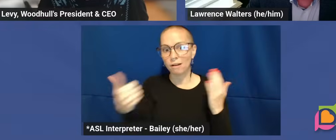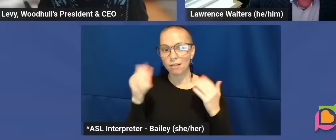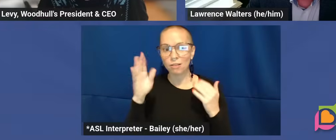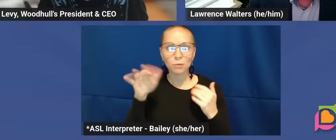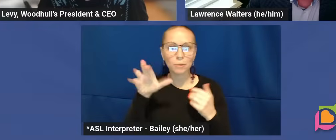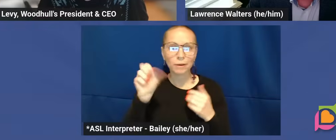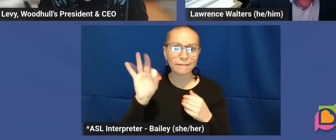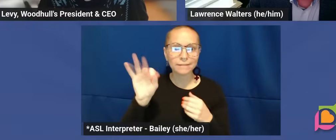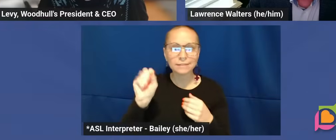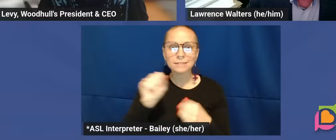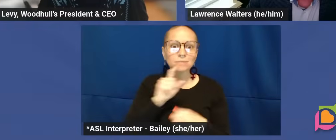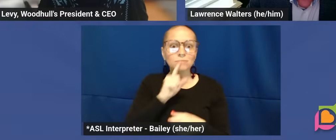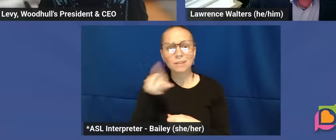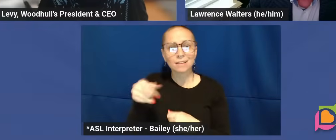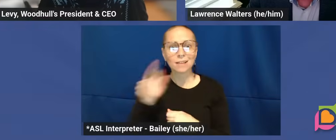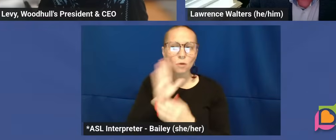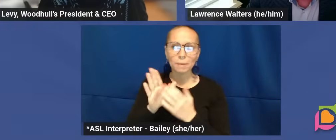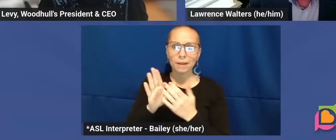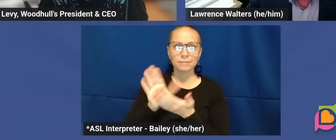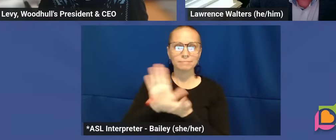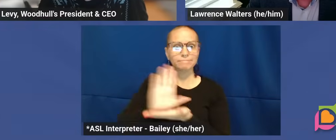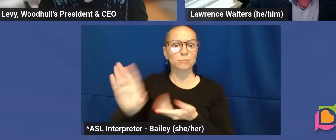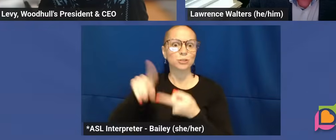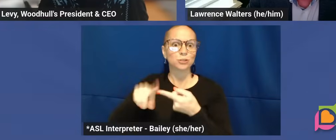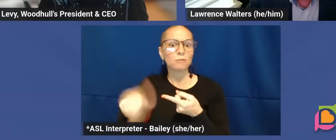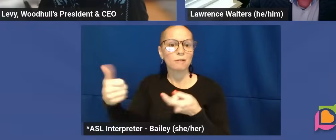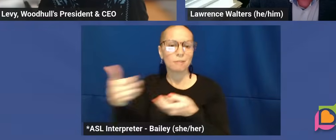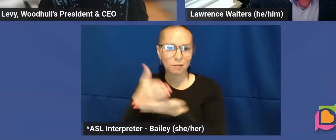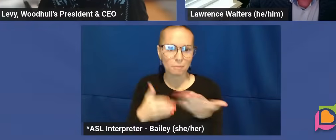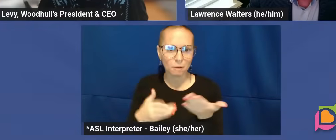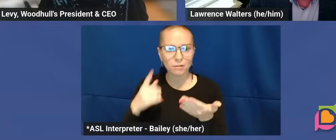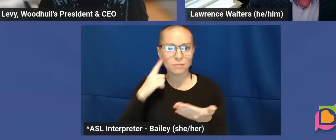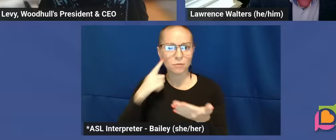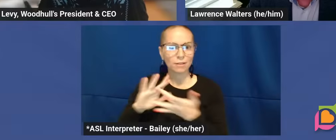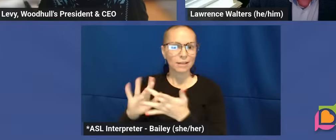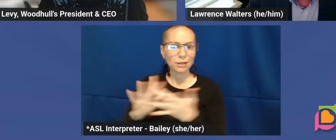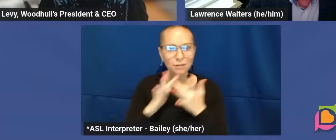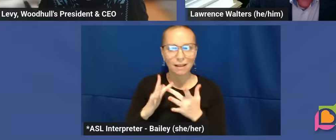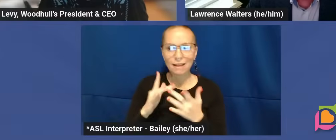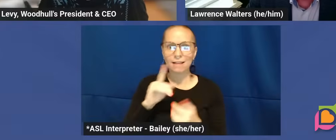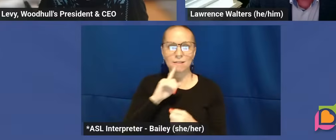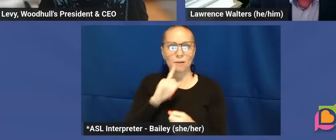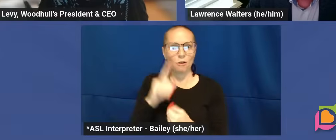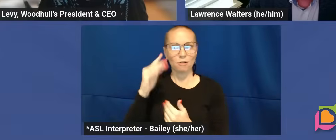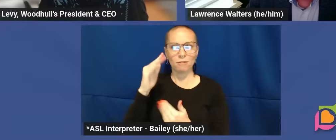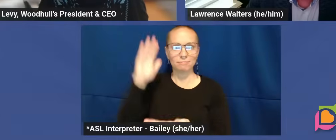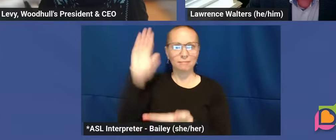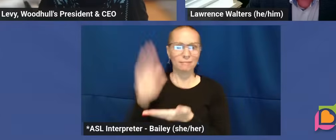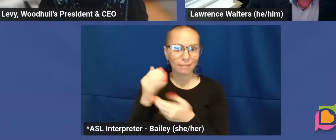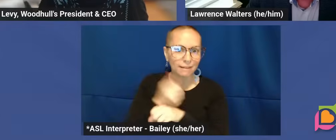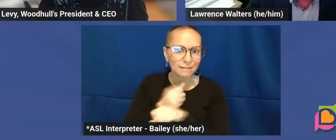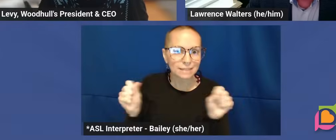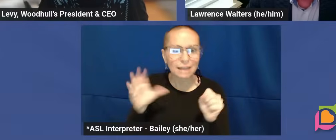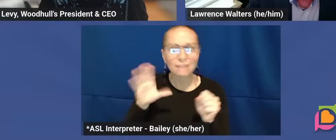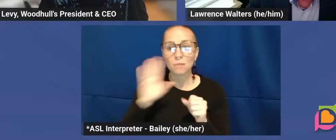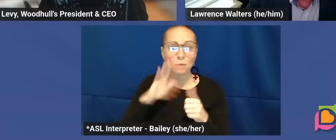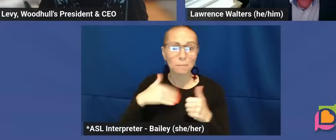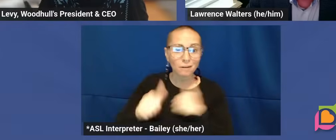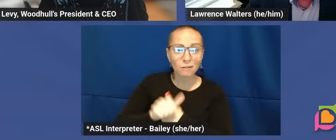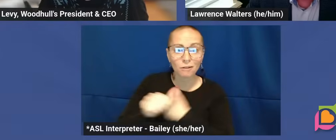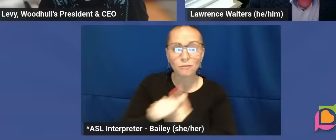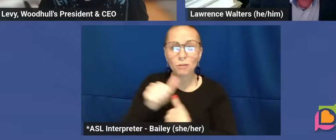driven to other portions of the internet without age verification and encounter harmful material, harmful people, harmful